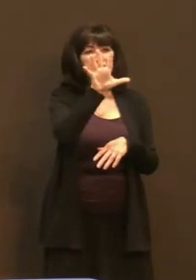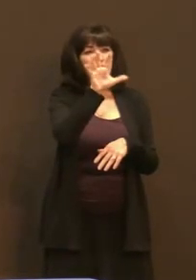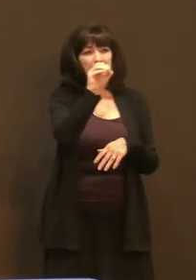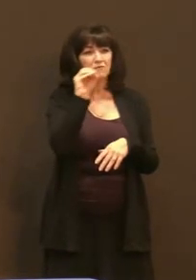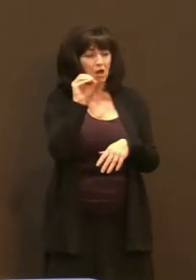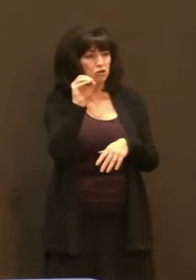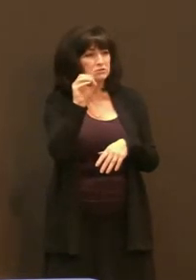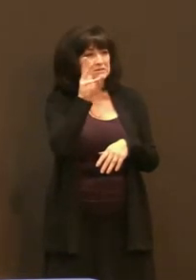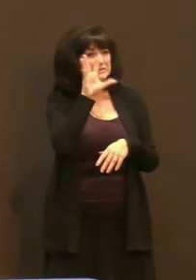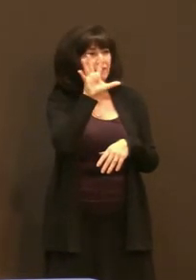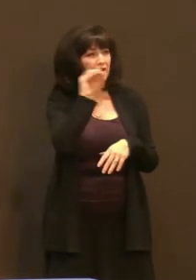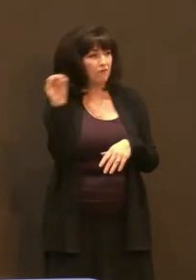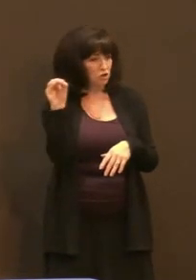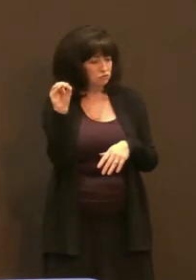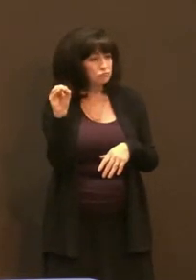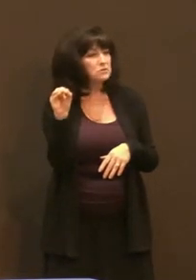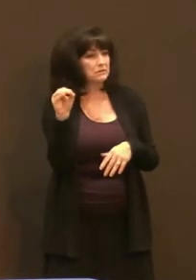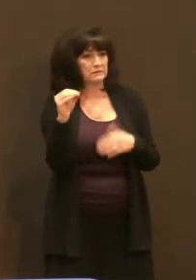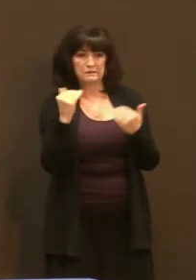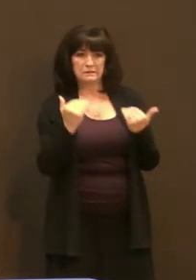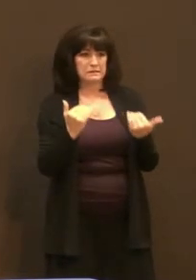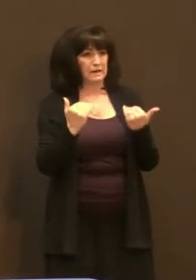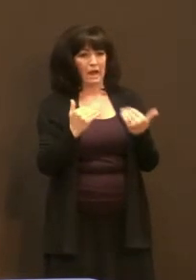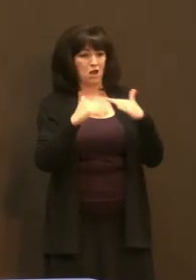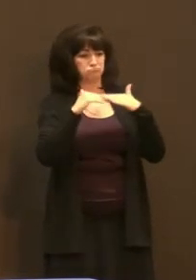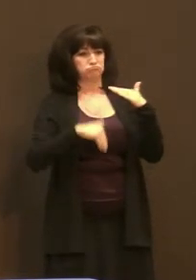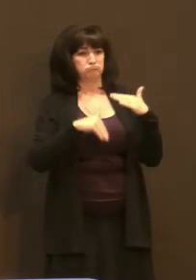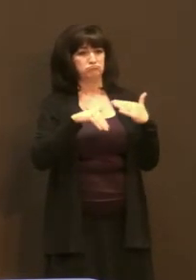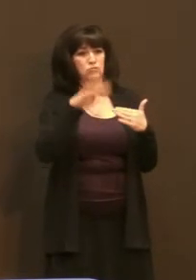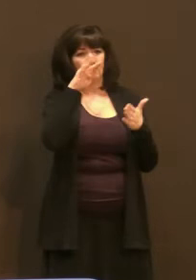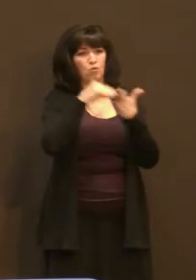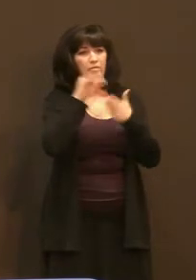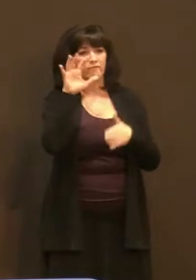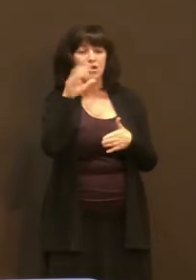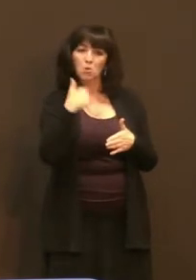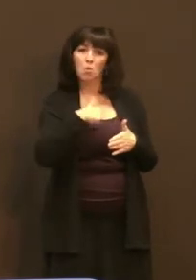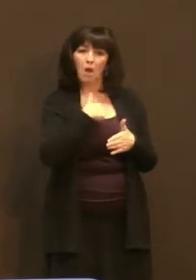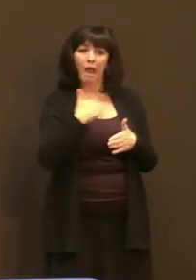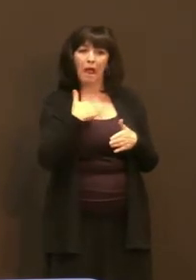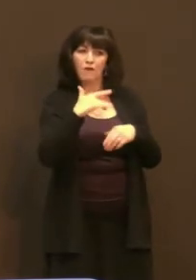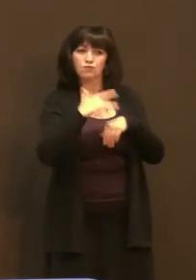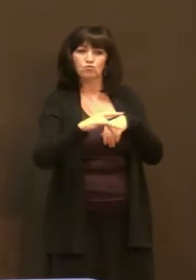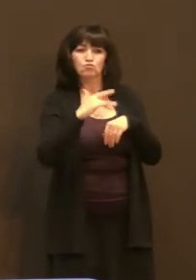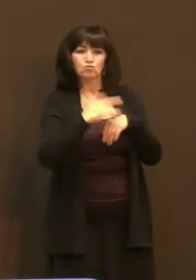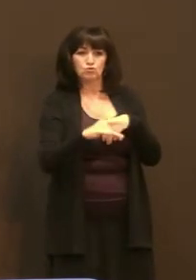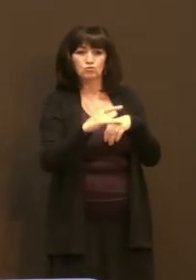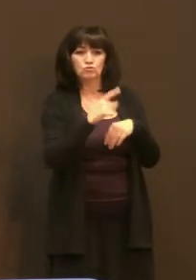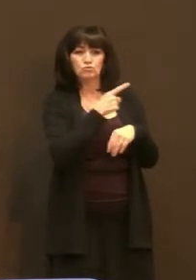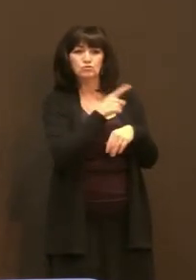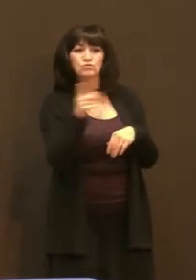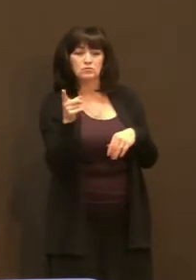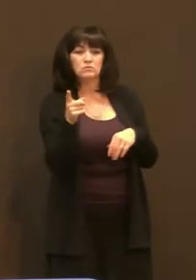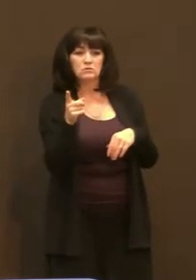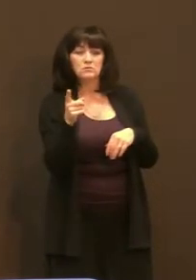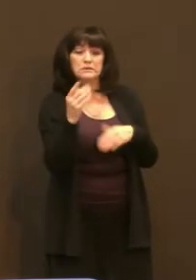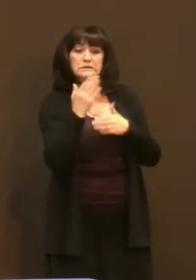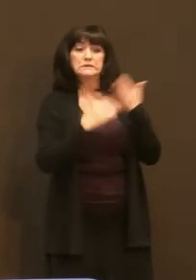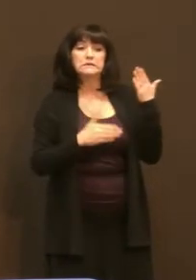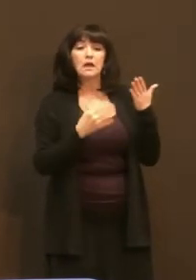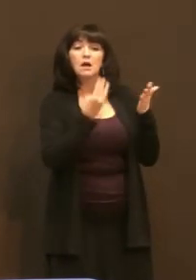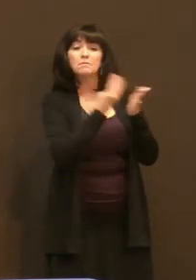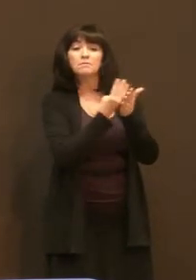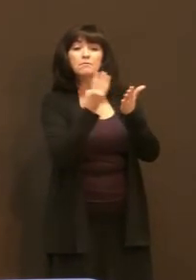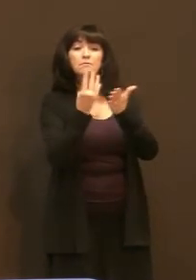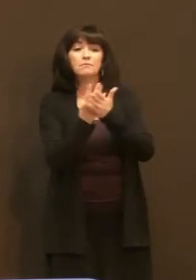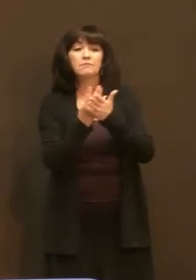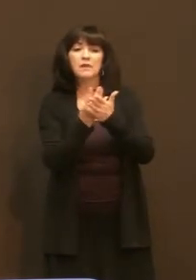maybe a little less than that, and we're down below 4,500. We have room. This inmates still, it's hard to